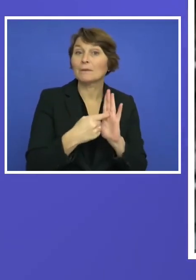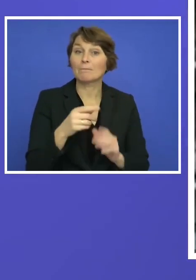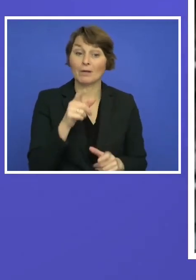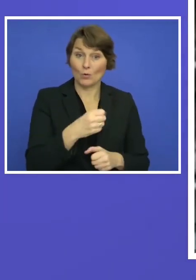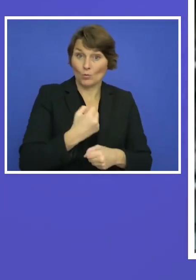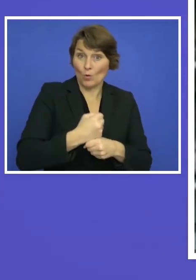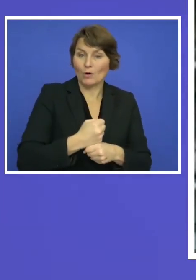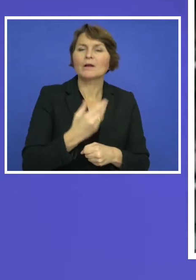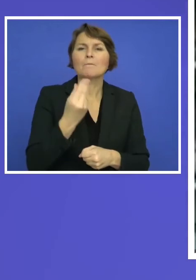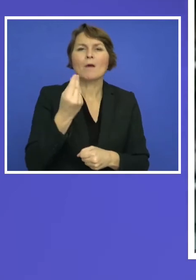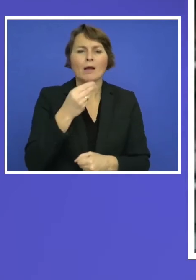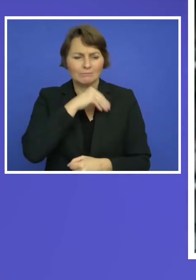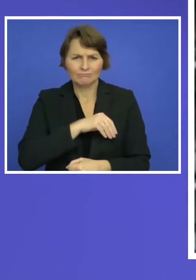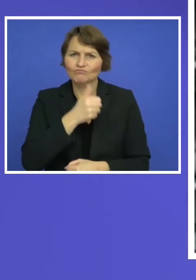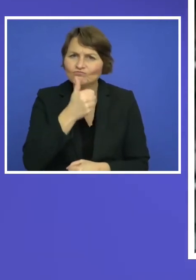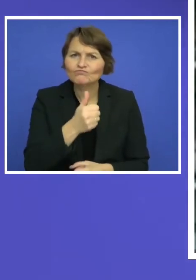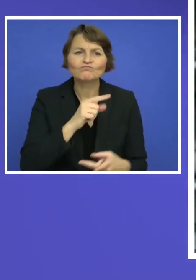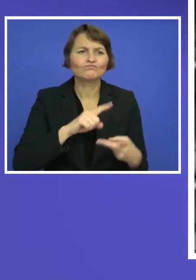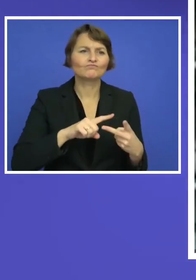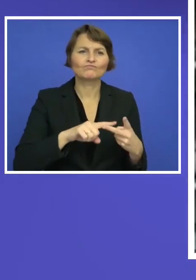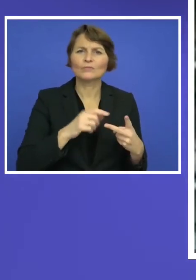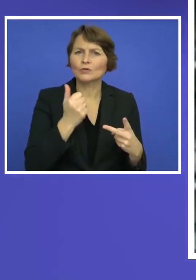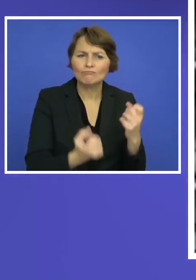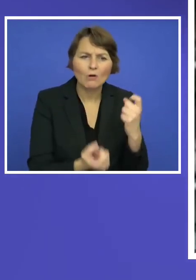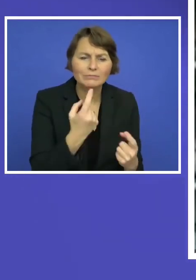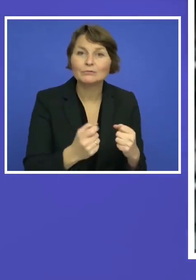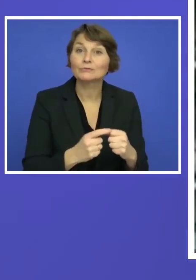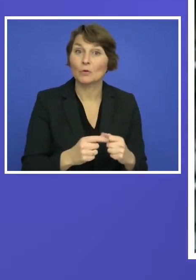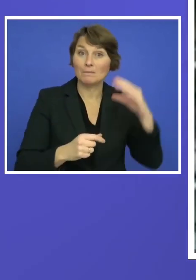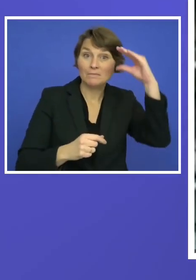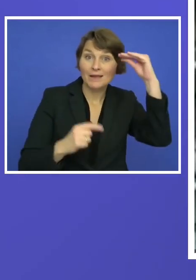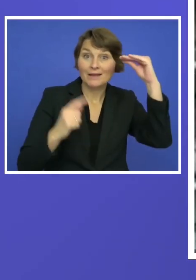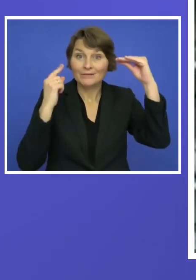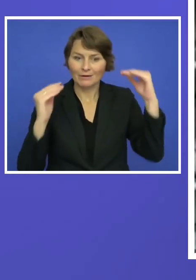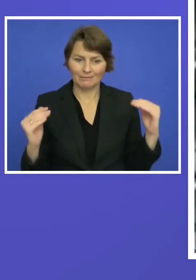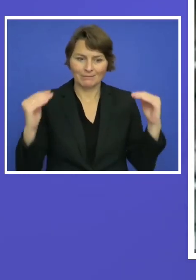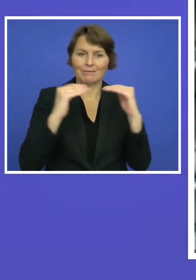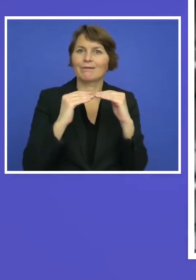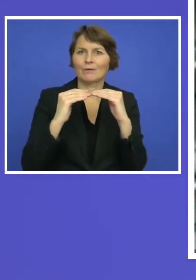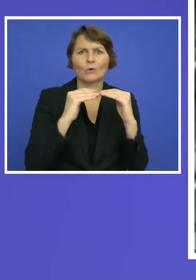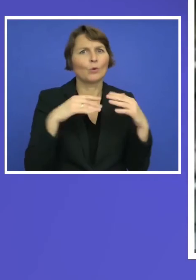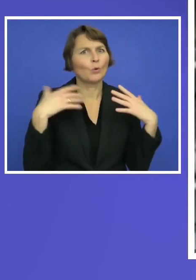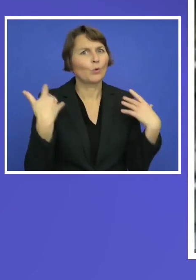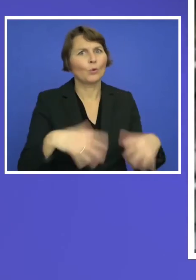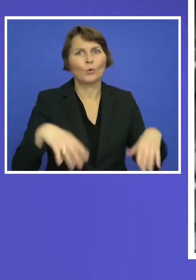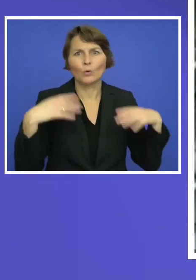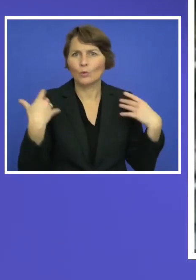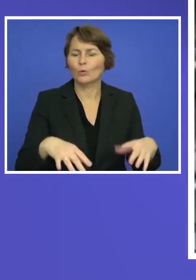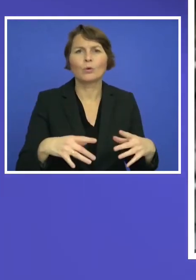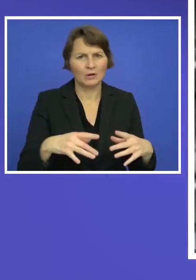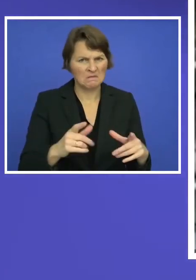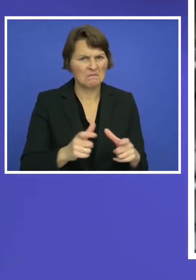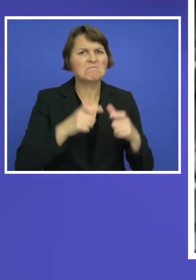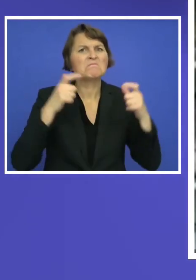equal opportunities. So gender equality is a big issue within the ILO mandate. We